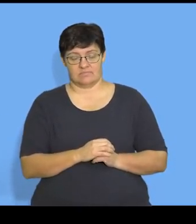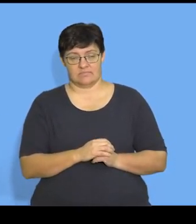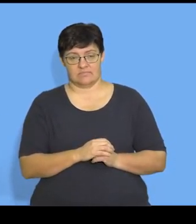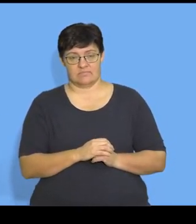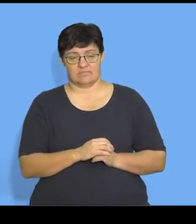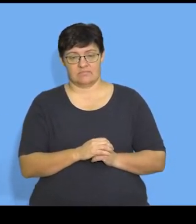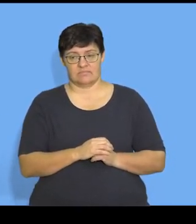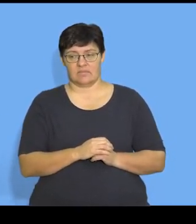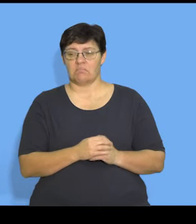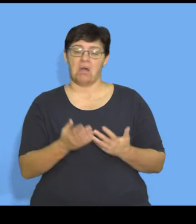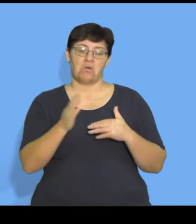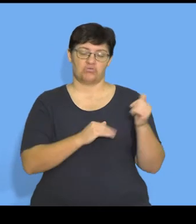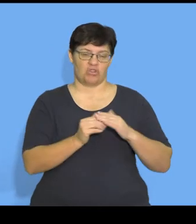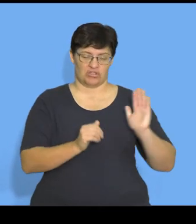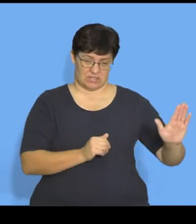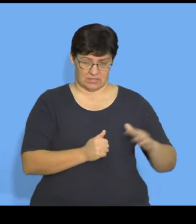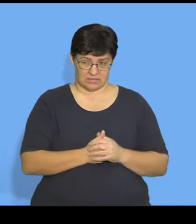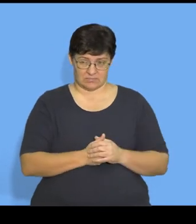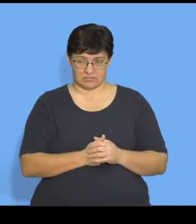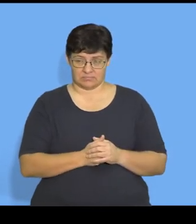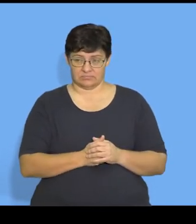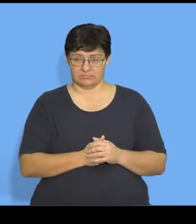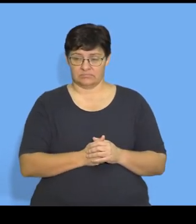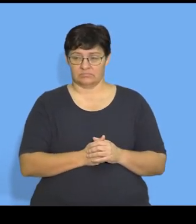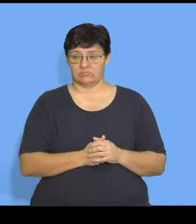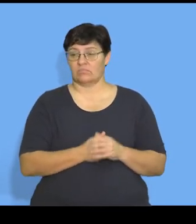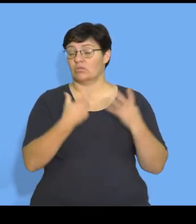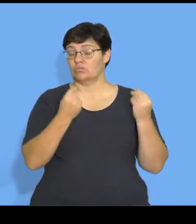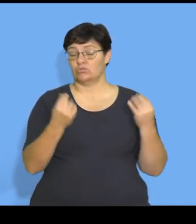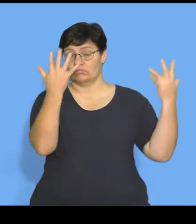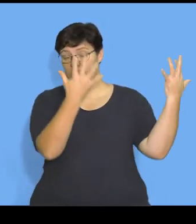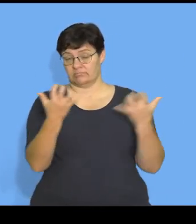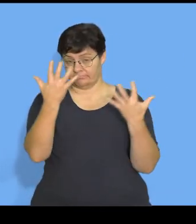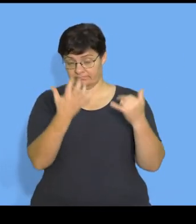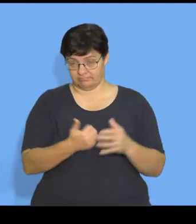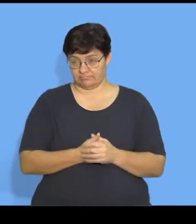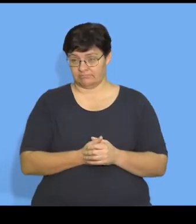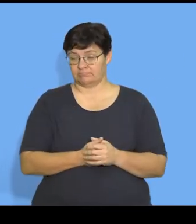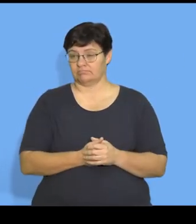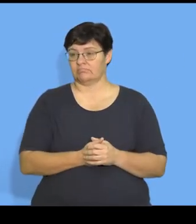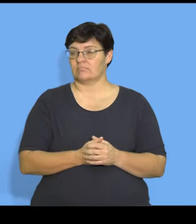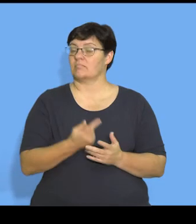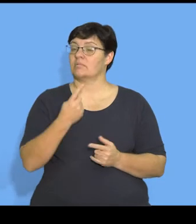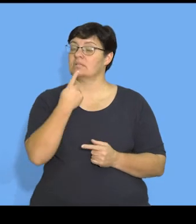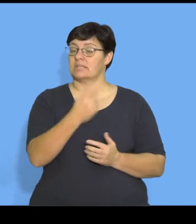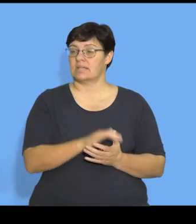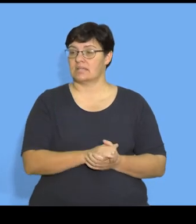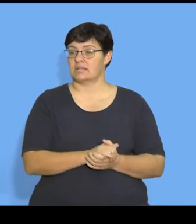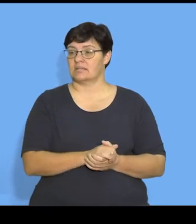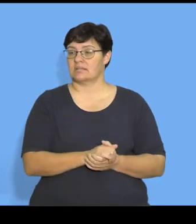That's by construction. If I do it by calculation, I now need to go